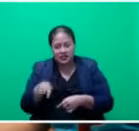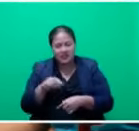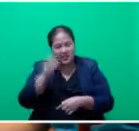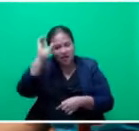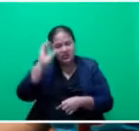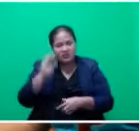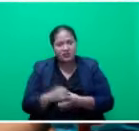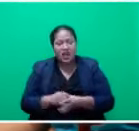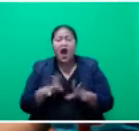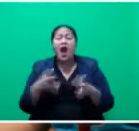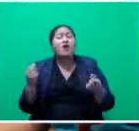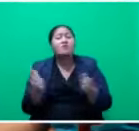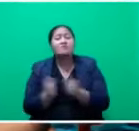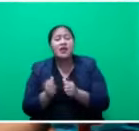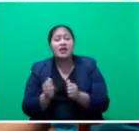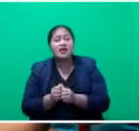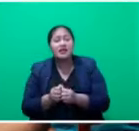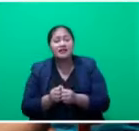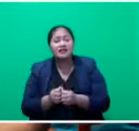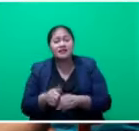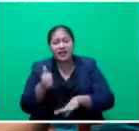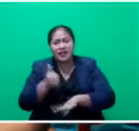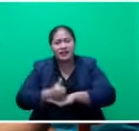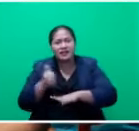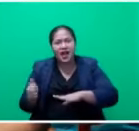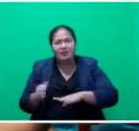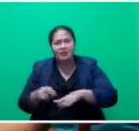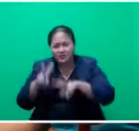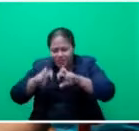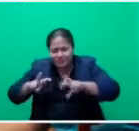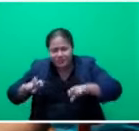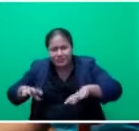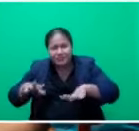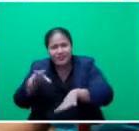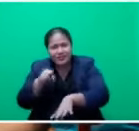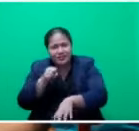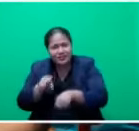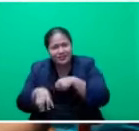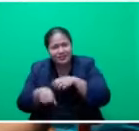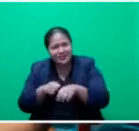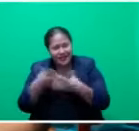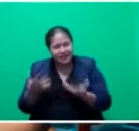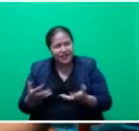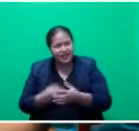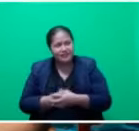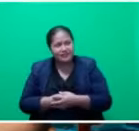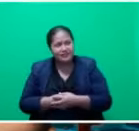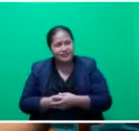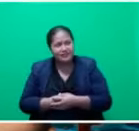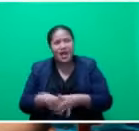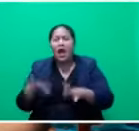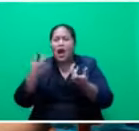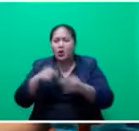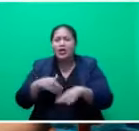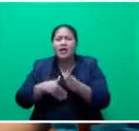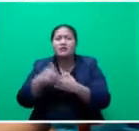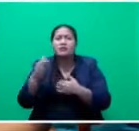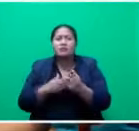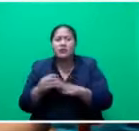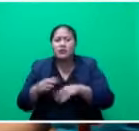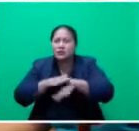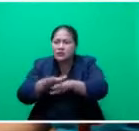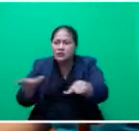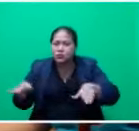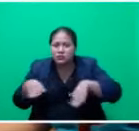those government-controlled councils are being investigated by FICAG right now? How hard is it to build a swimming pool in Latoka, Mr. Speaker?